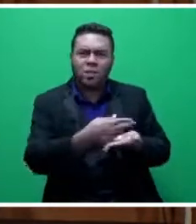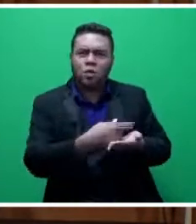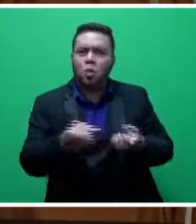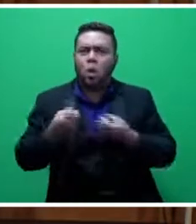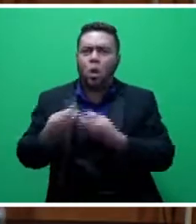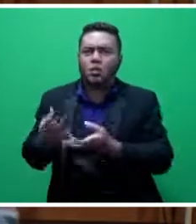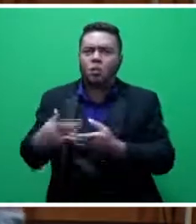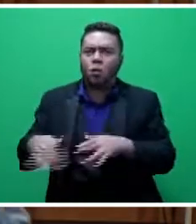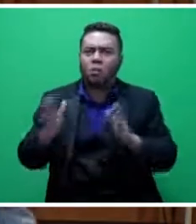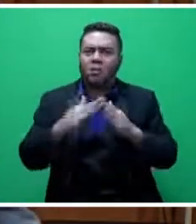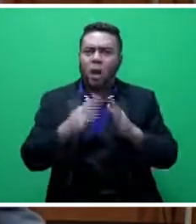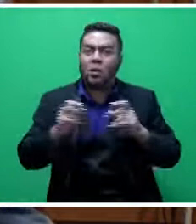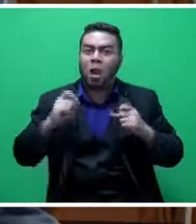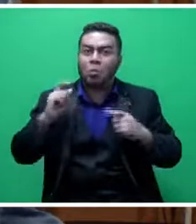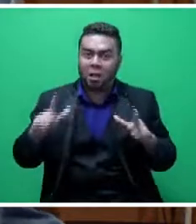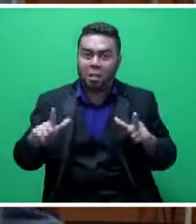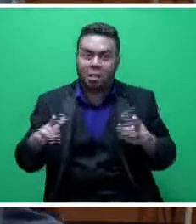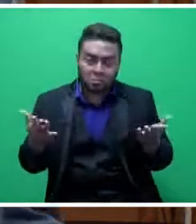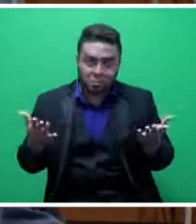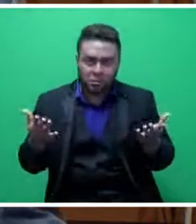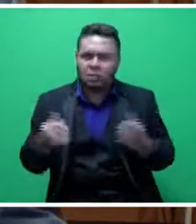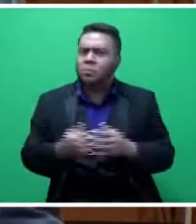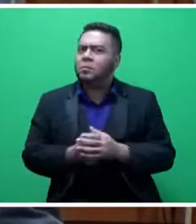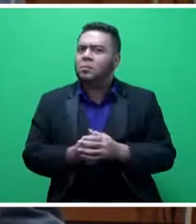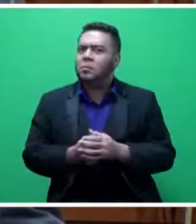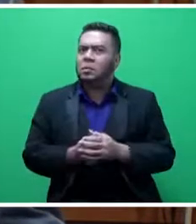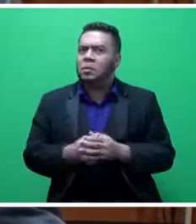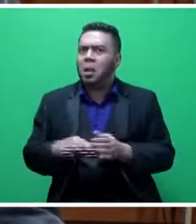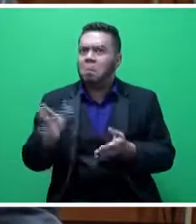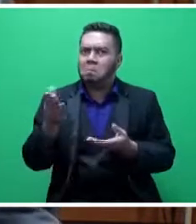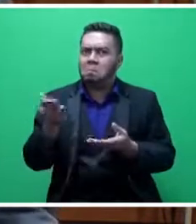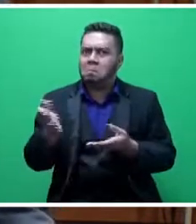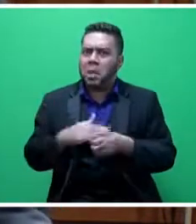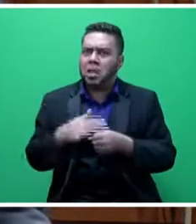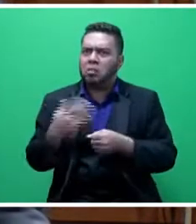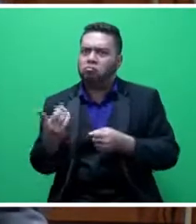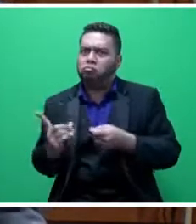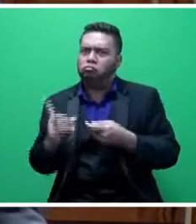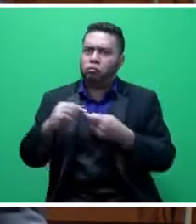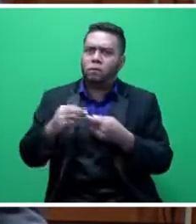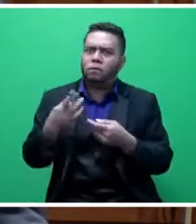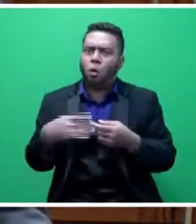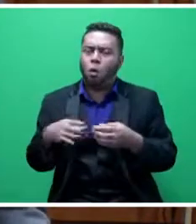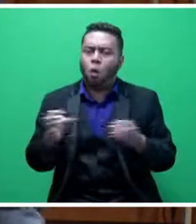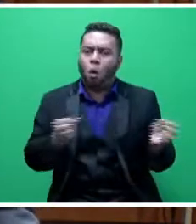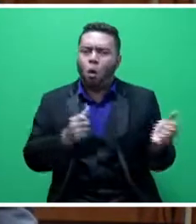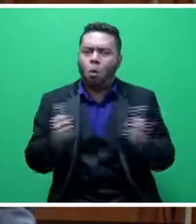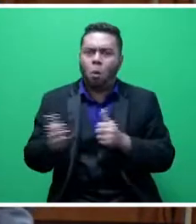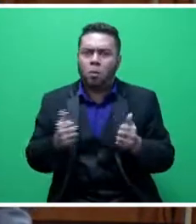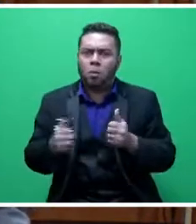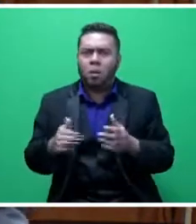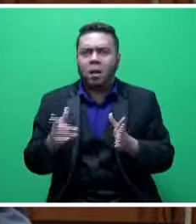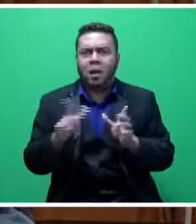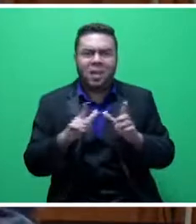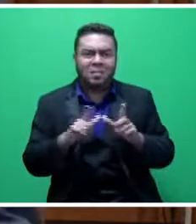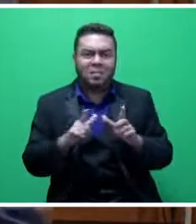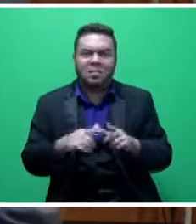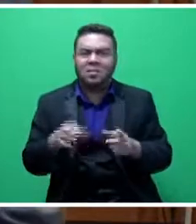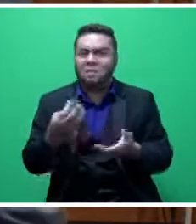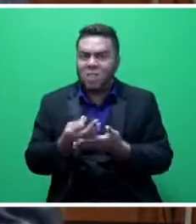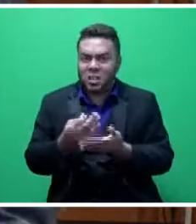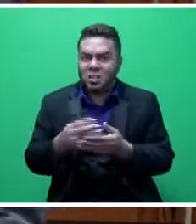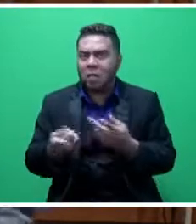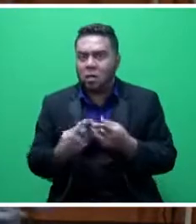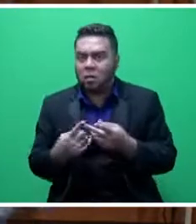councils, because some municipal councils actually made a little bit of money for their operating expenses by business license fees.